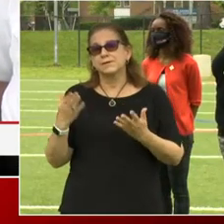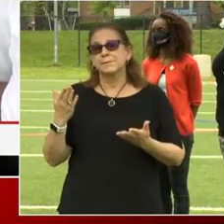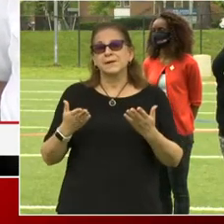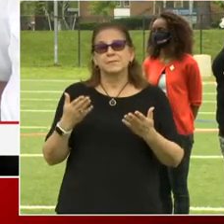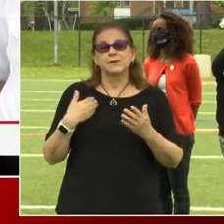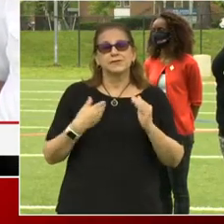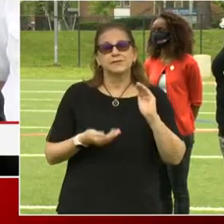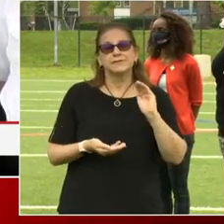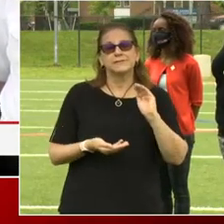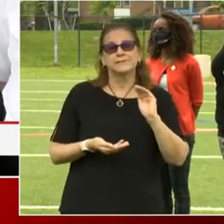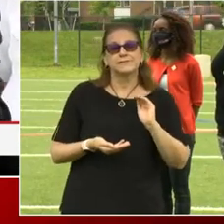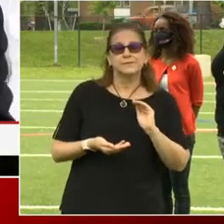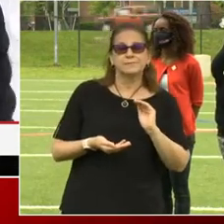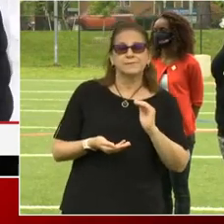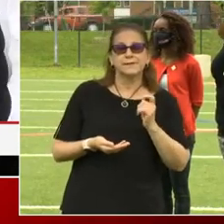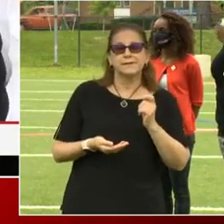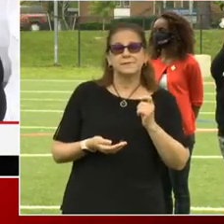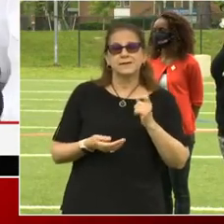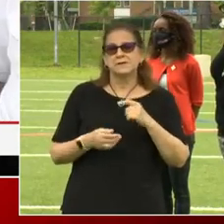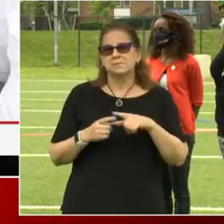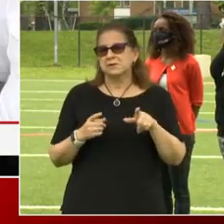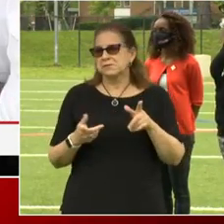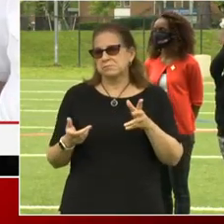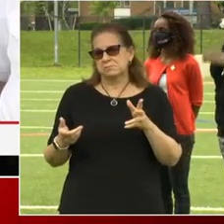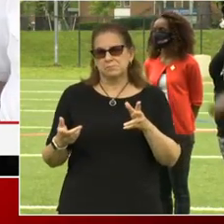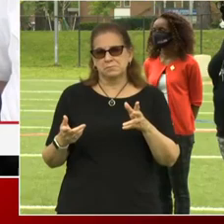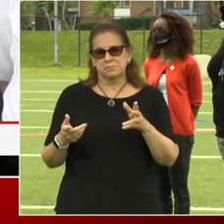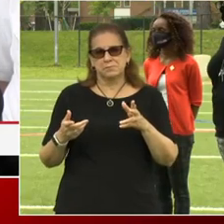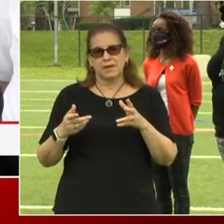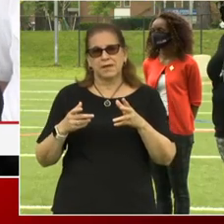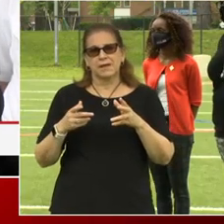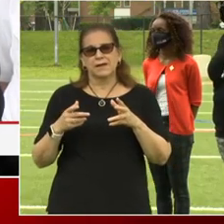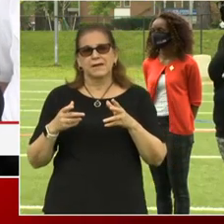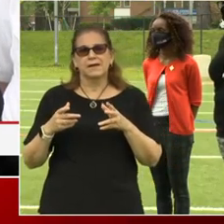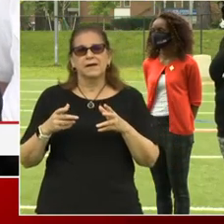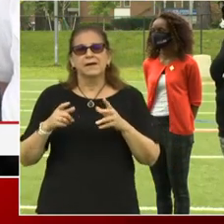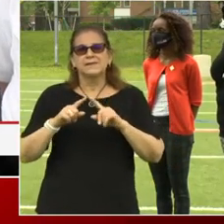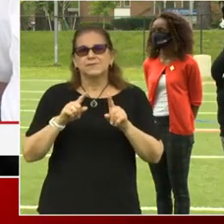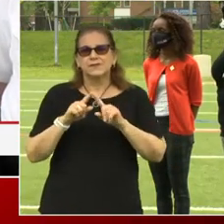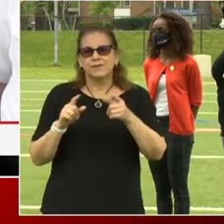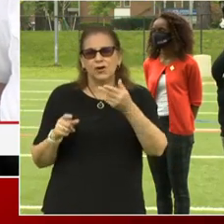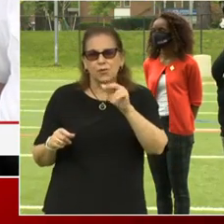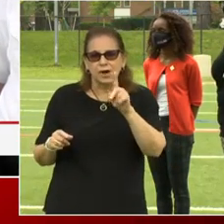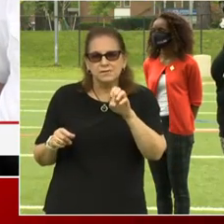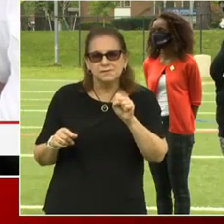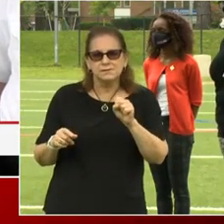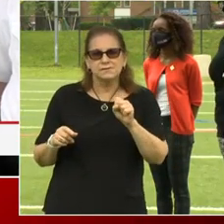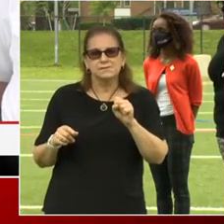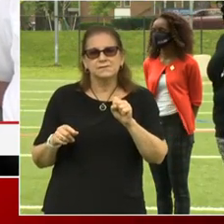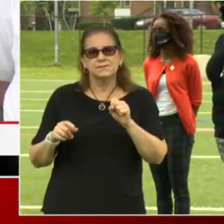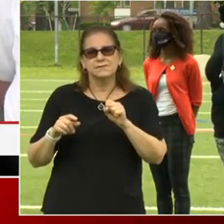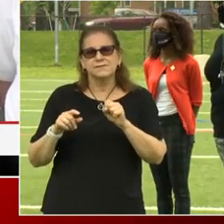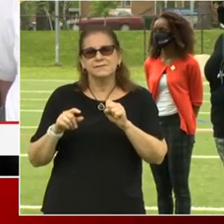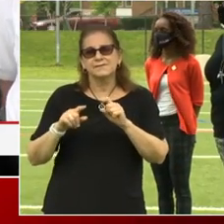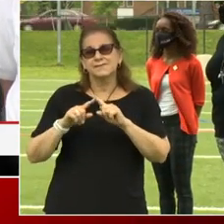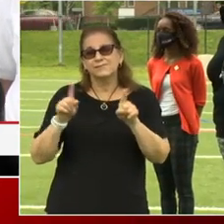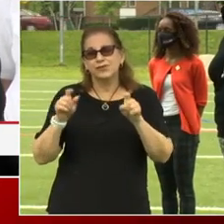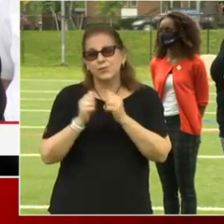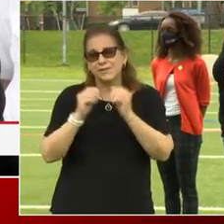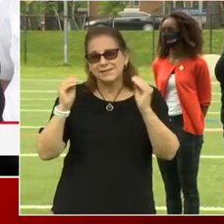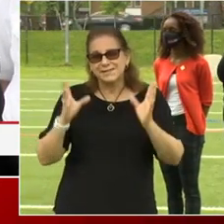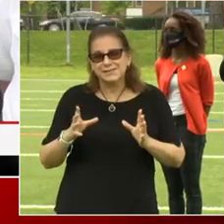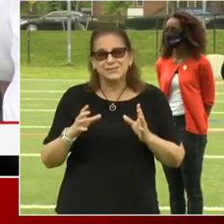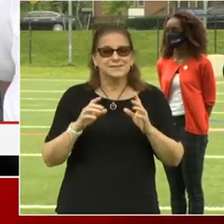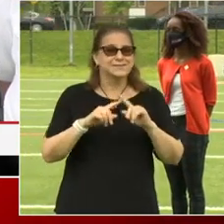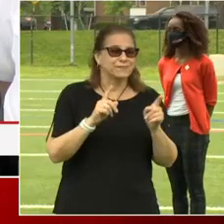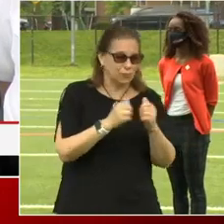students, that may be spread among different grades, and so it may not equal a class or a teacher. And so when their funding is cut equal